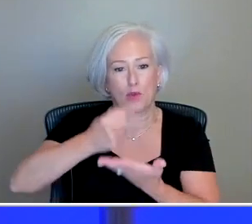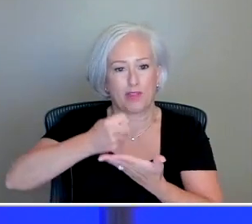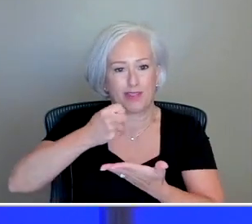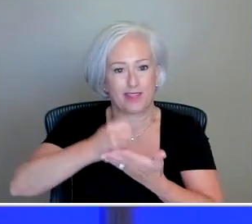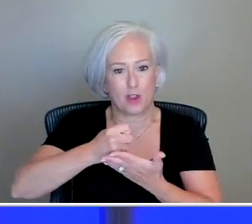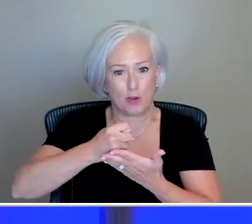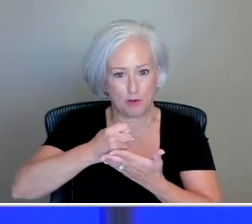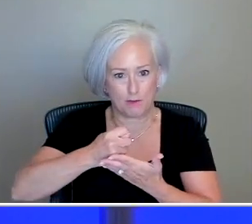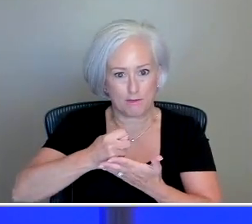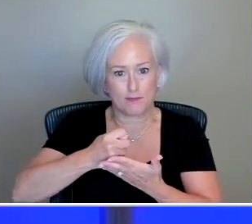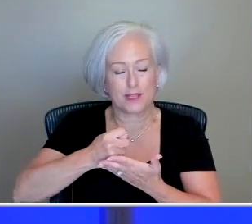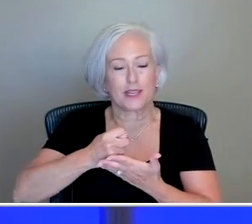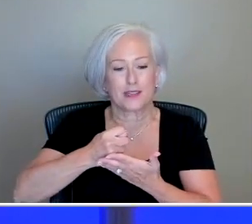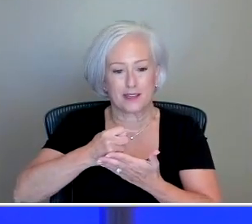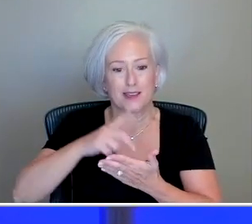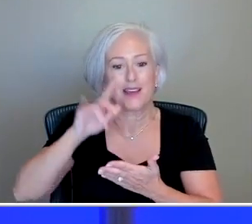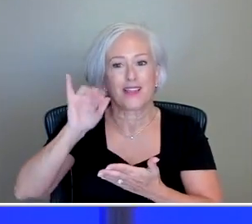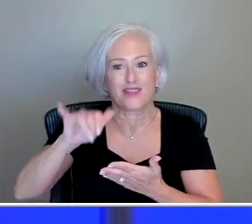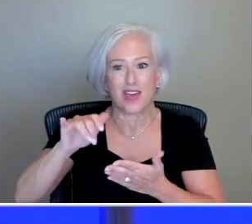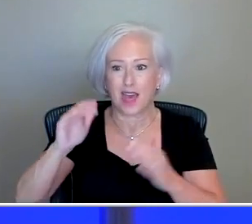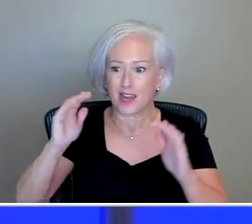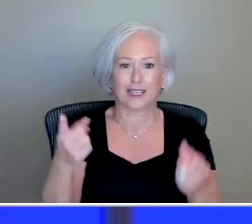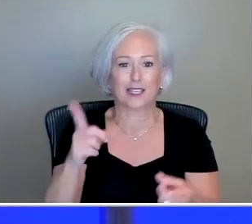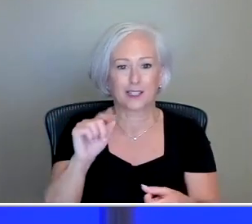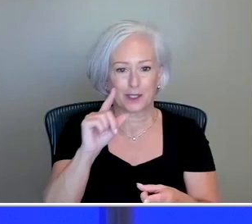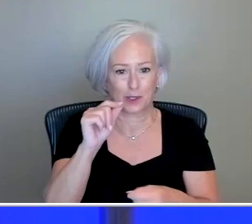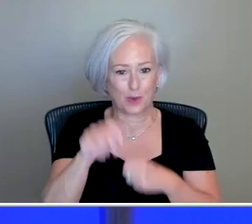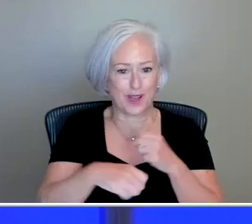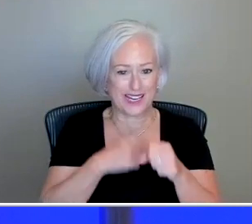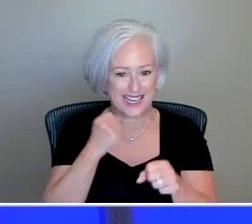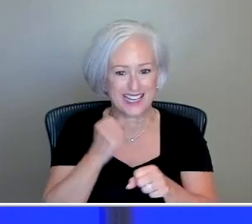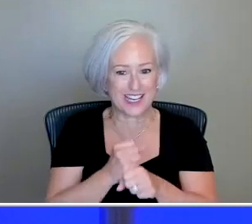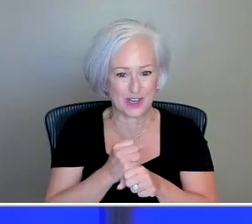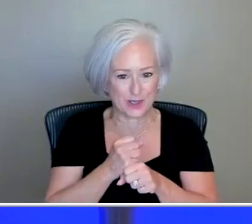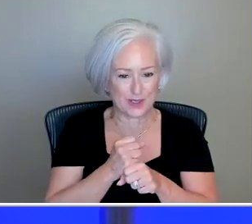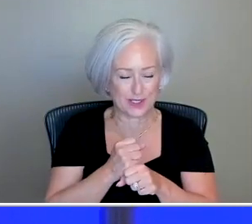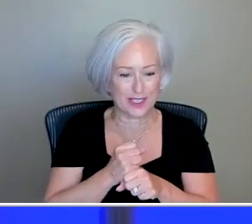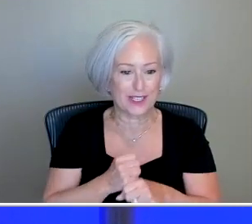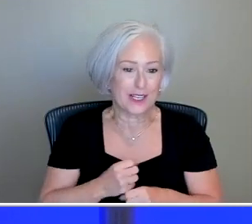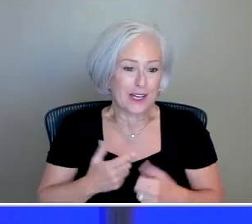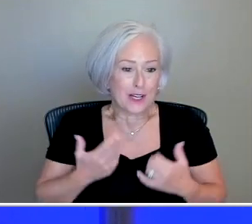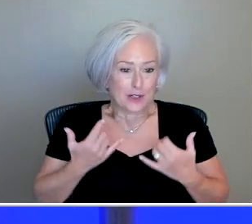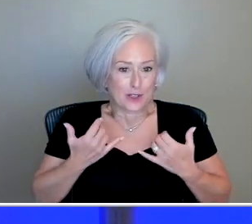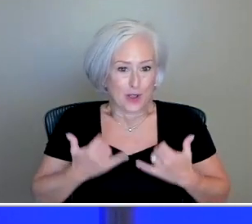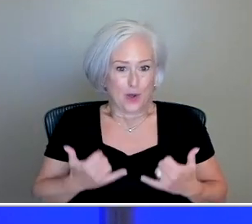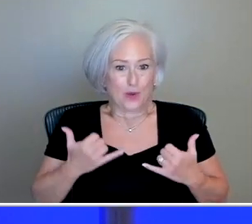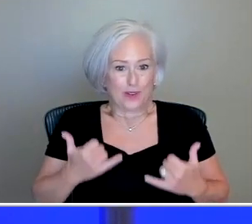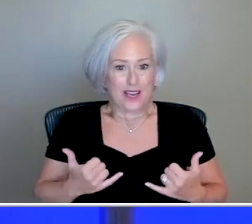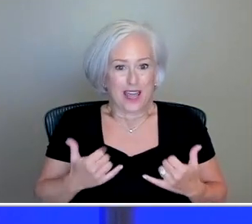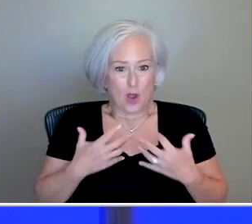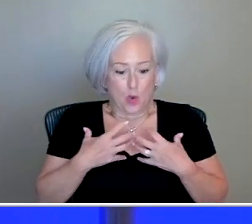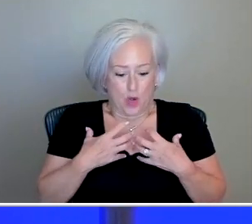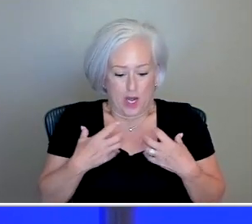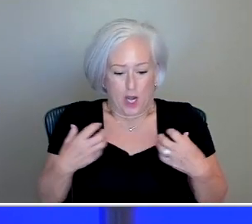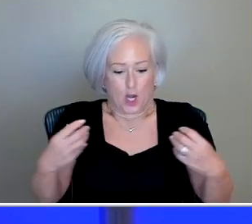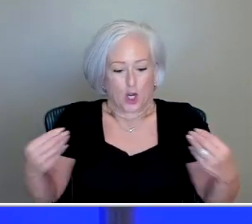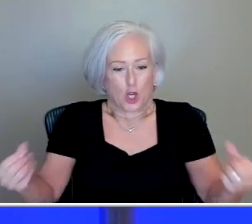remarkable advances over the past 20 years as well. So we actually are curing the vast majority of